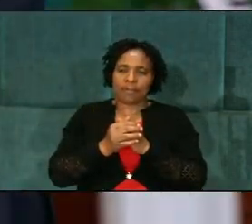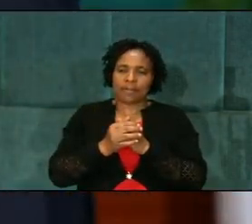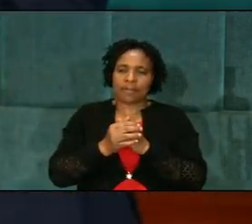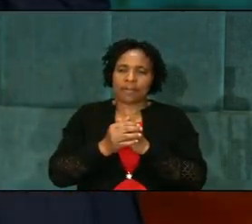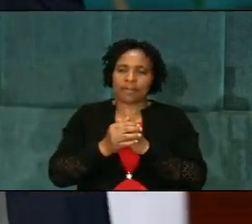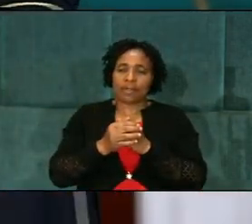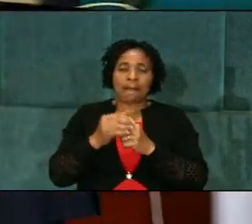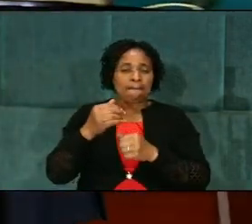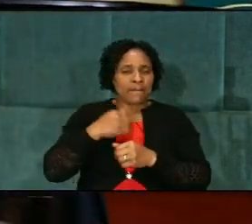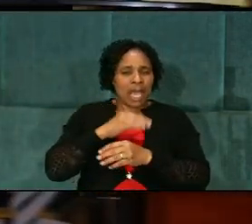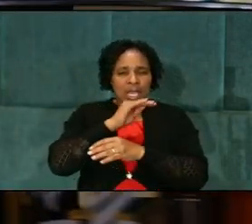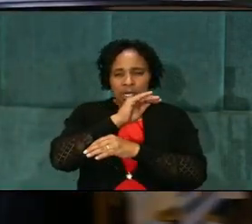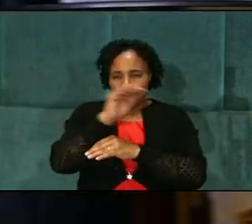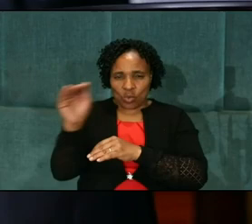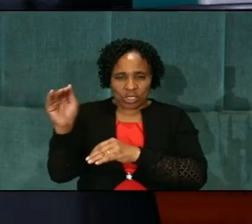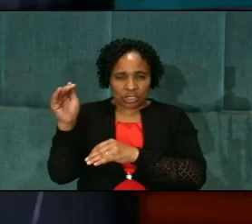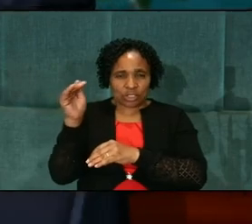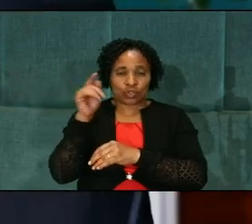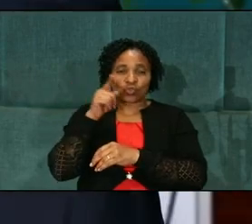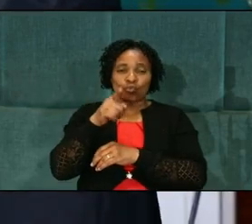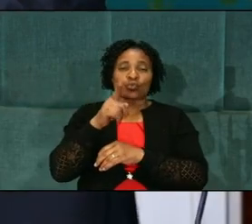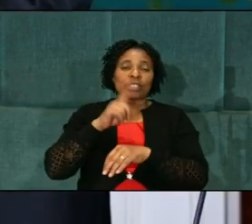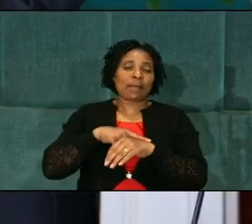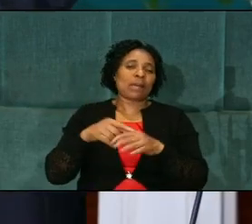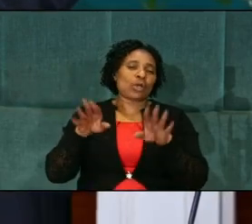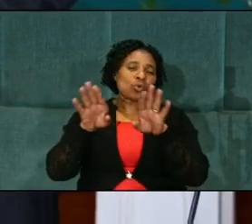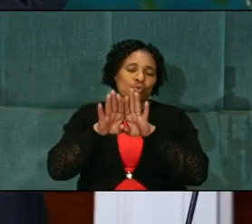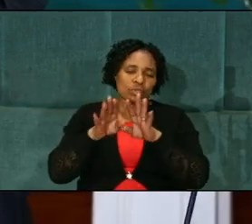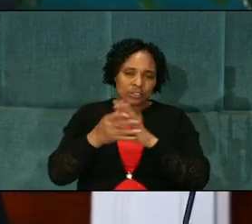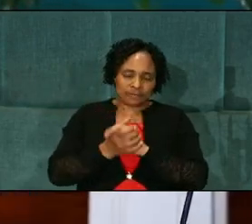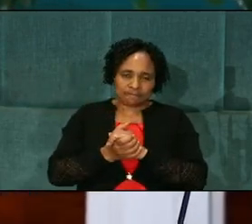And my appeal to you as I close,